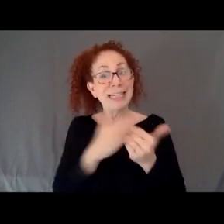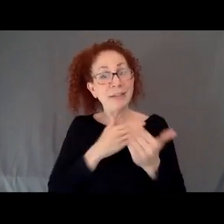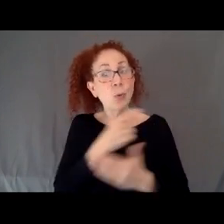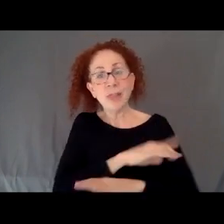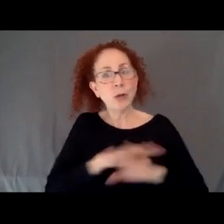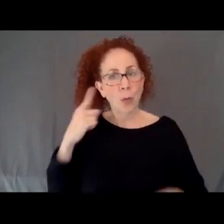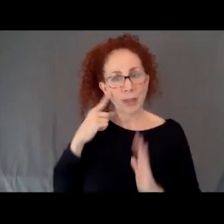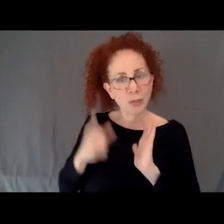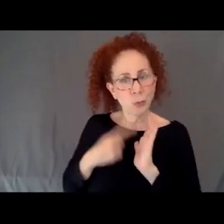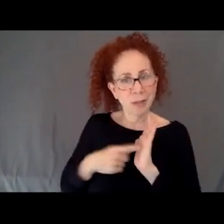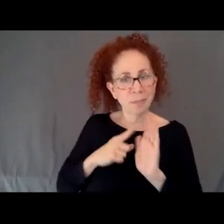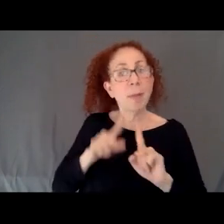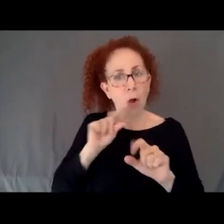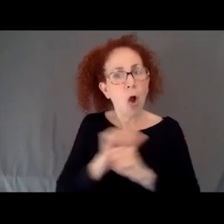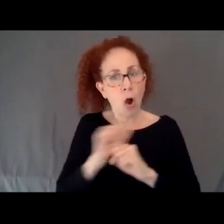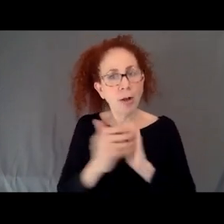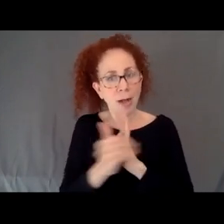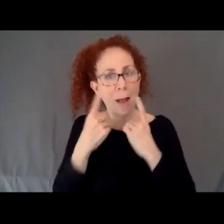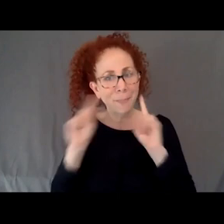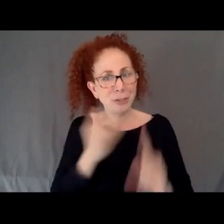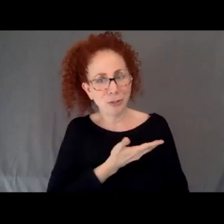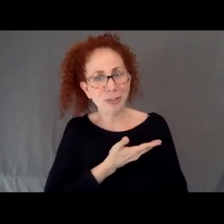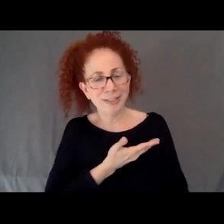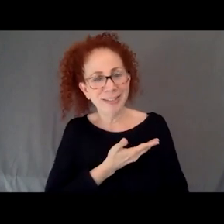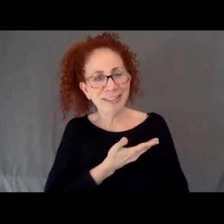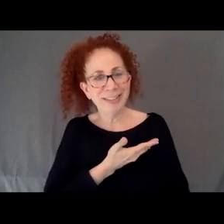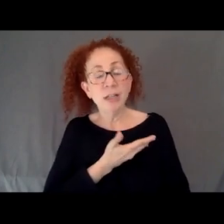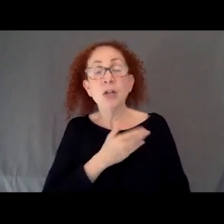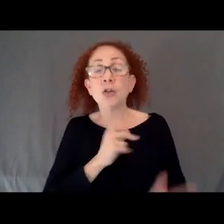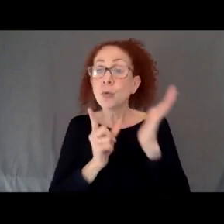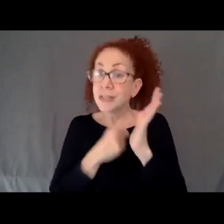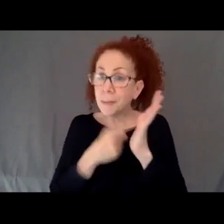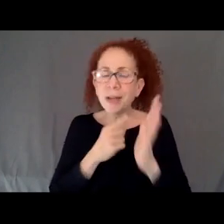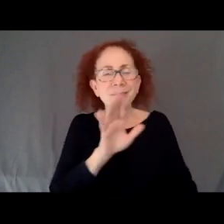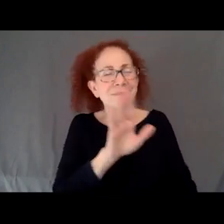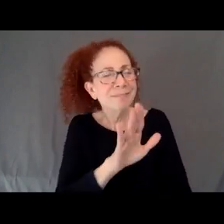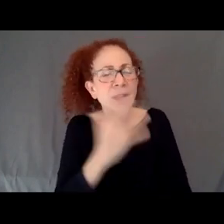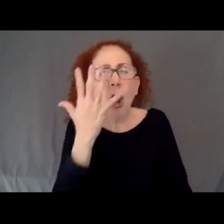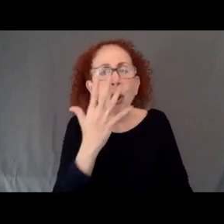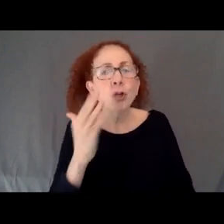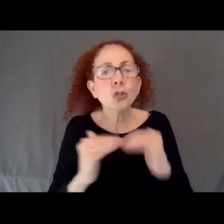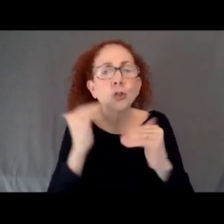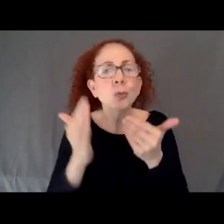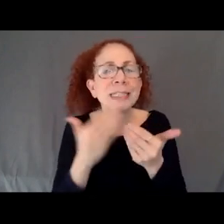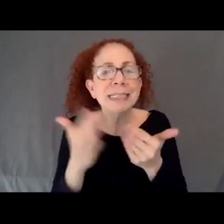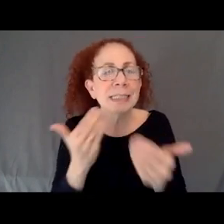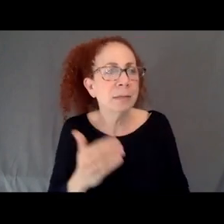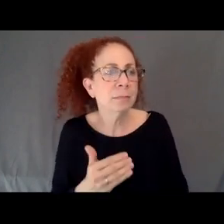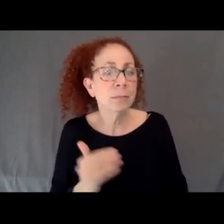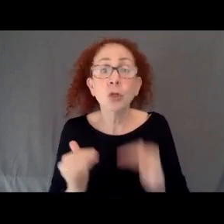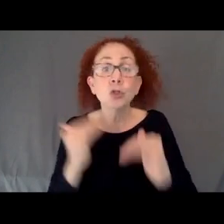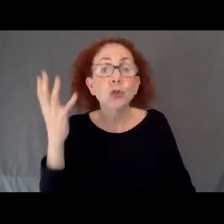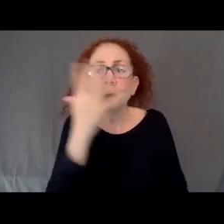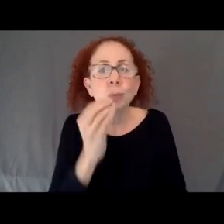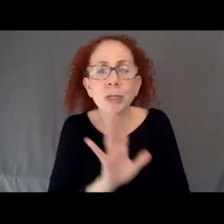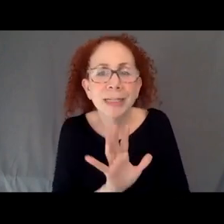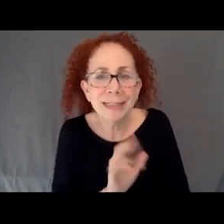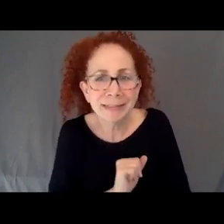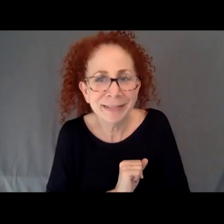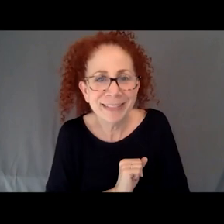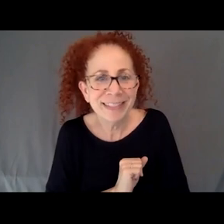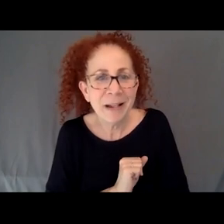think so. And so definitely there's times I'm saying, this is looking too easy, guys. It's too pretty. It's too, you